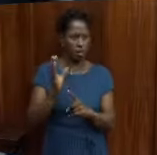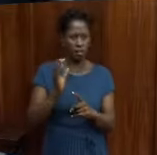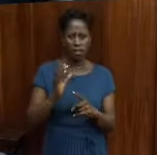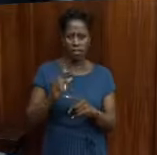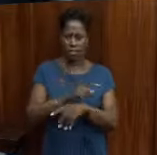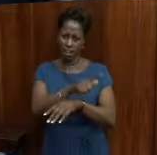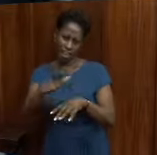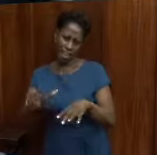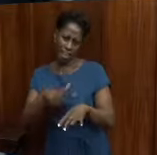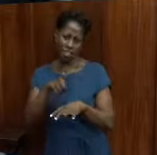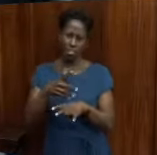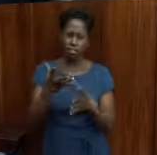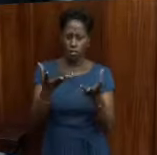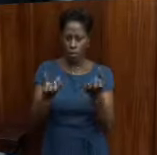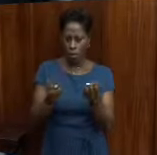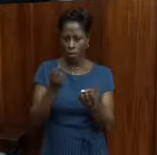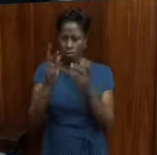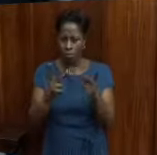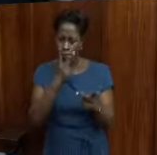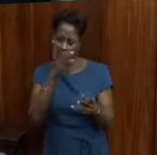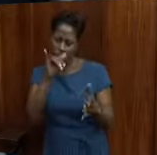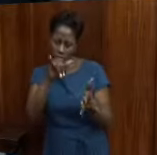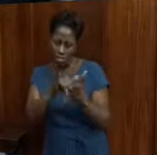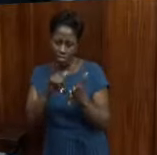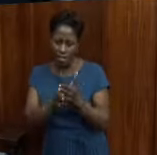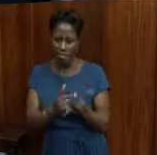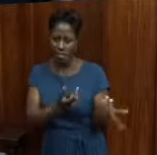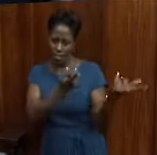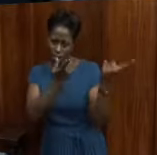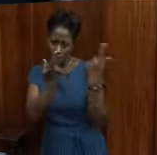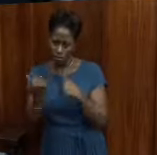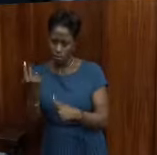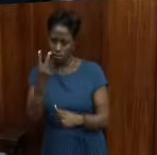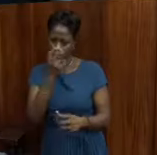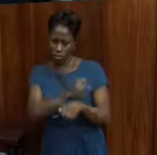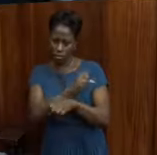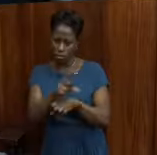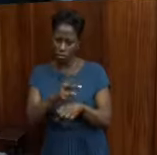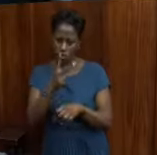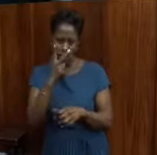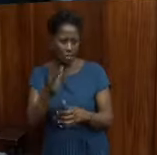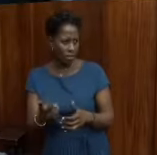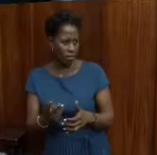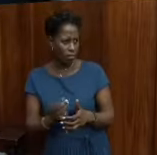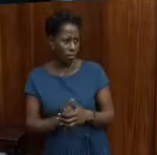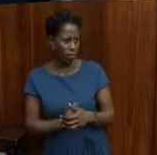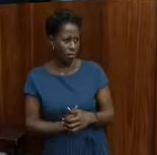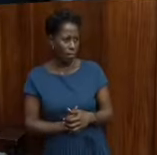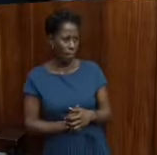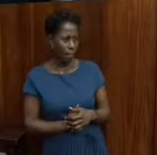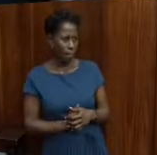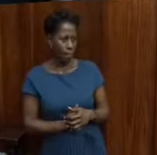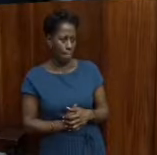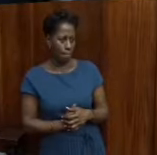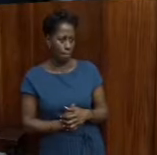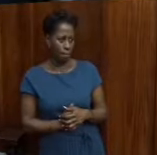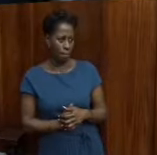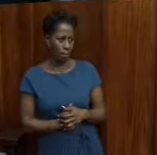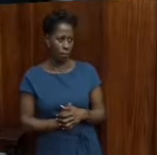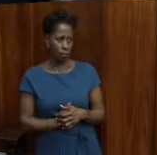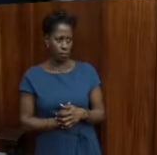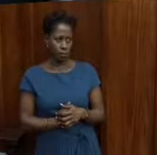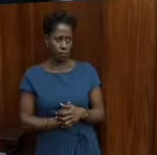not only establishing a captivated audience base, but also building long-term perceived value for the brand. We are also